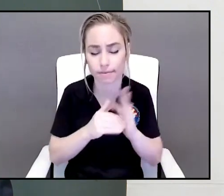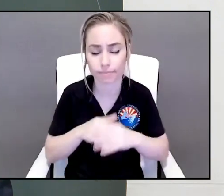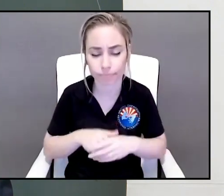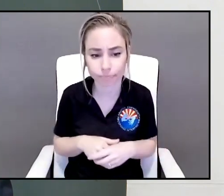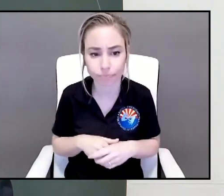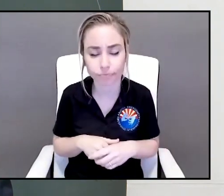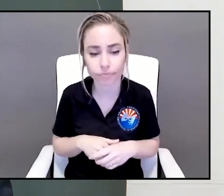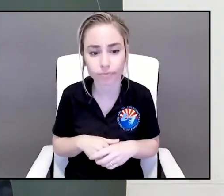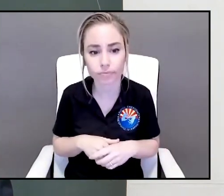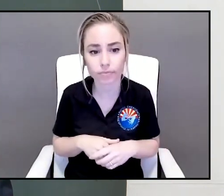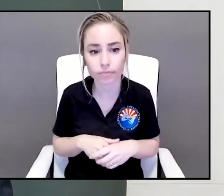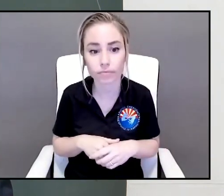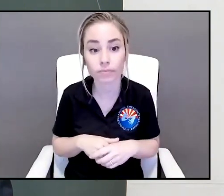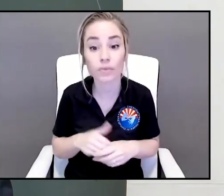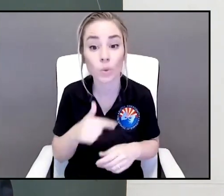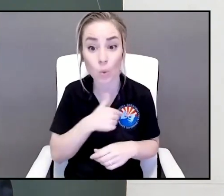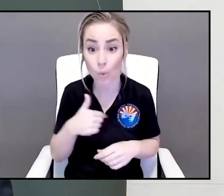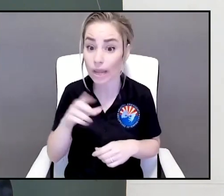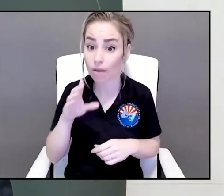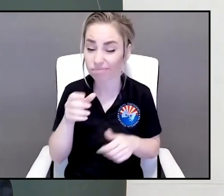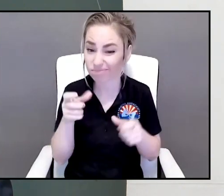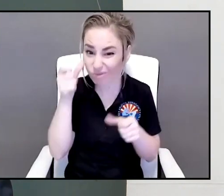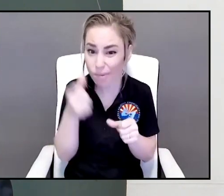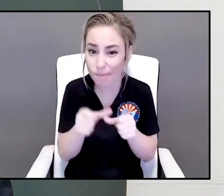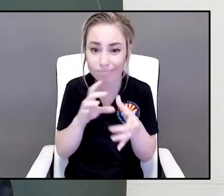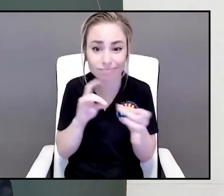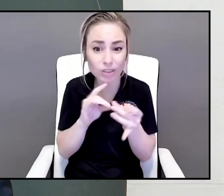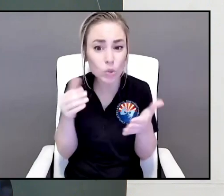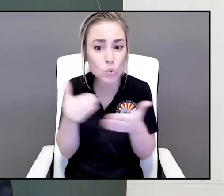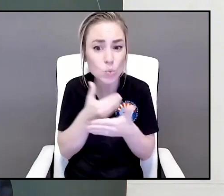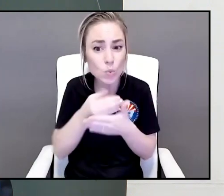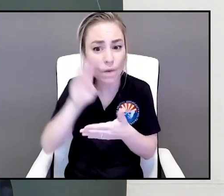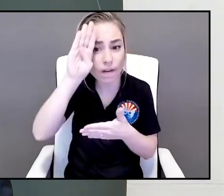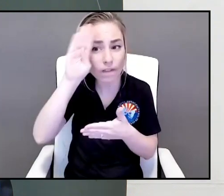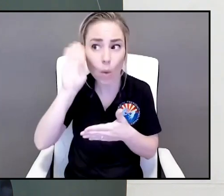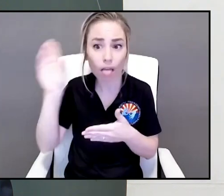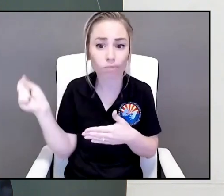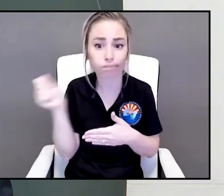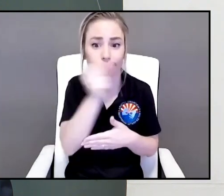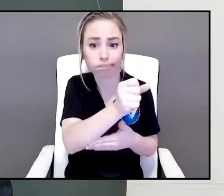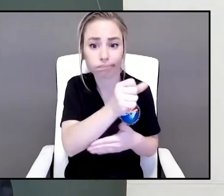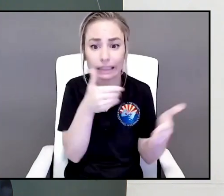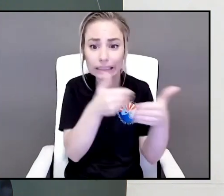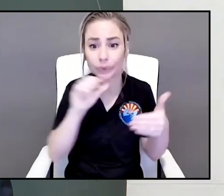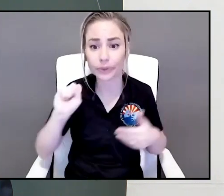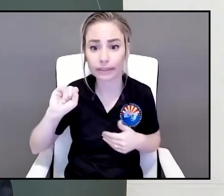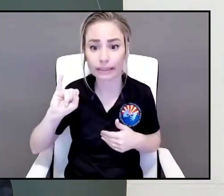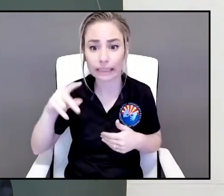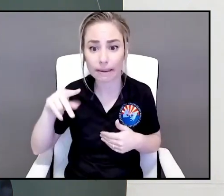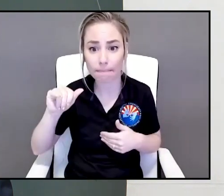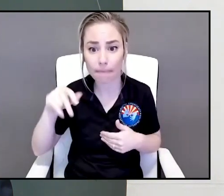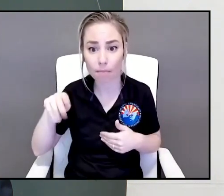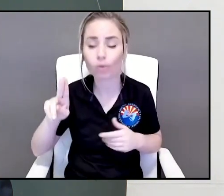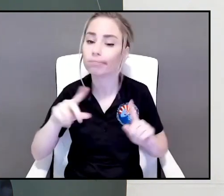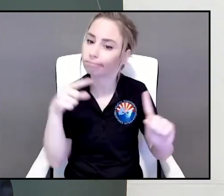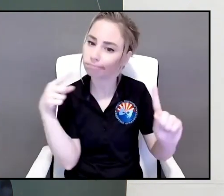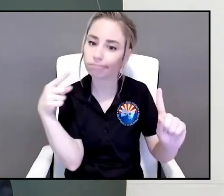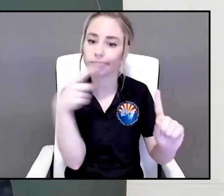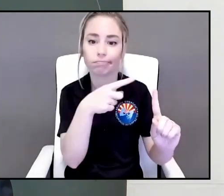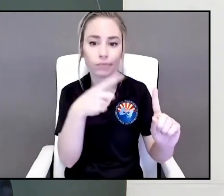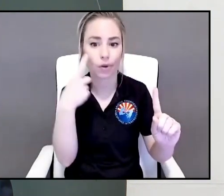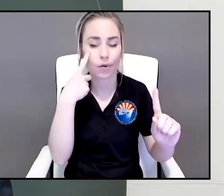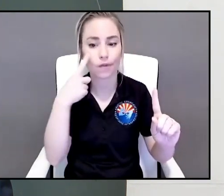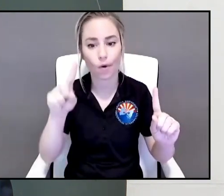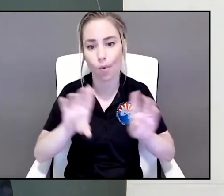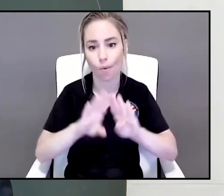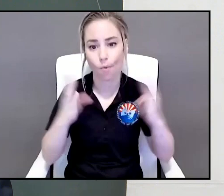division up around the Sipapoo ski area is just for that. So if we can get some of those roads shut down, some of the dozer